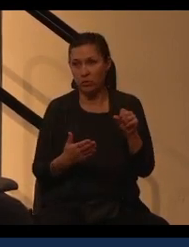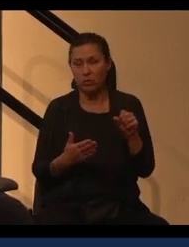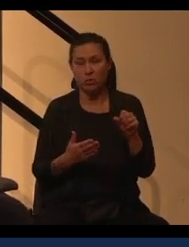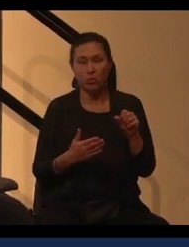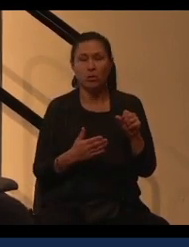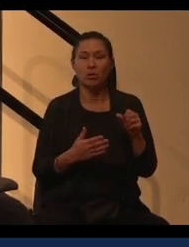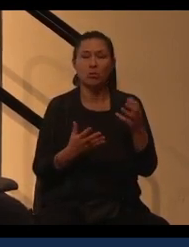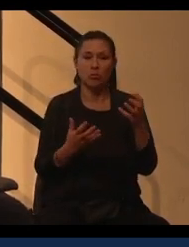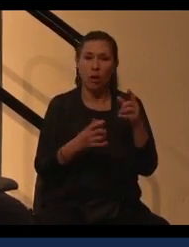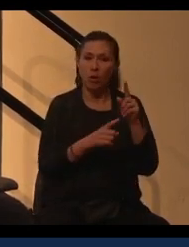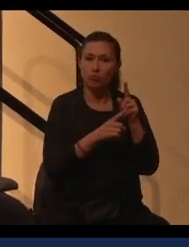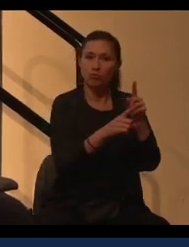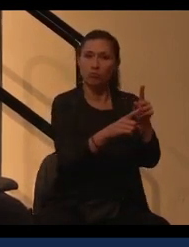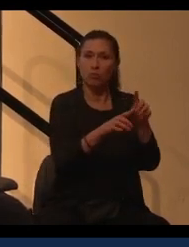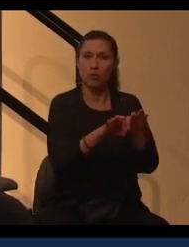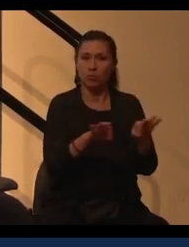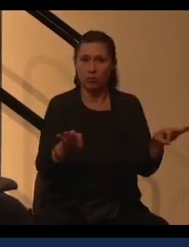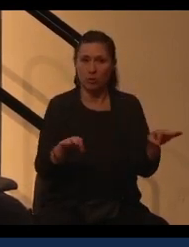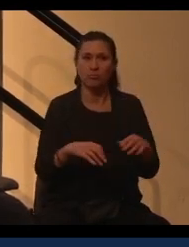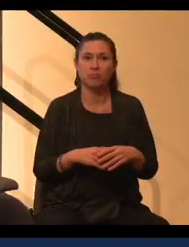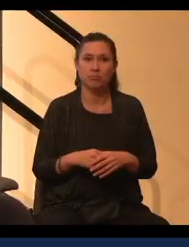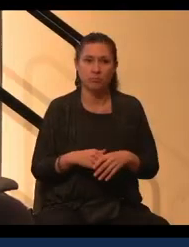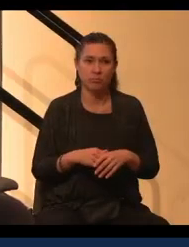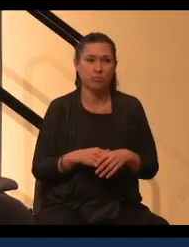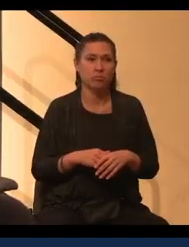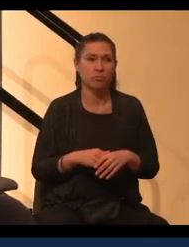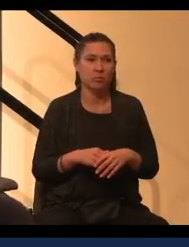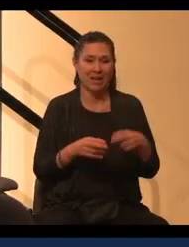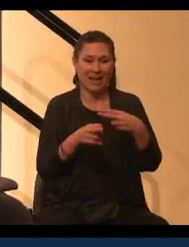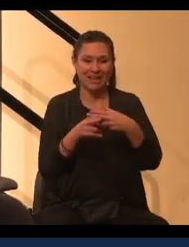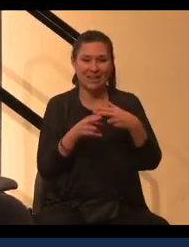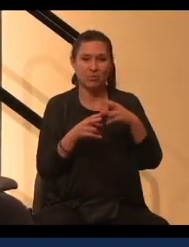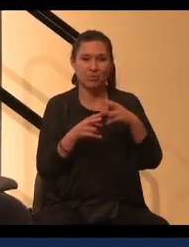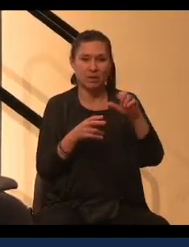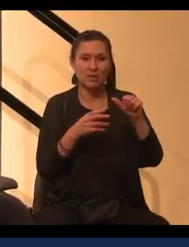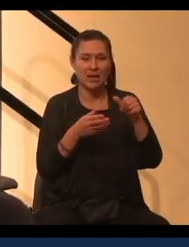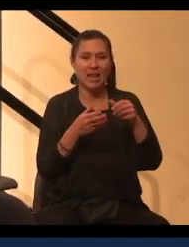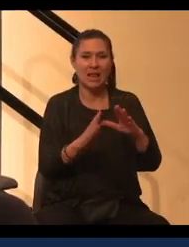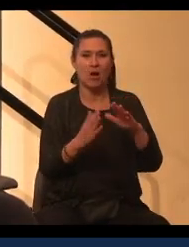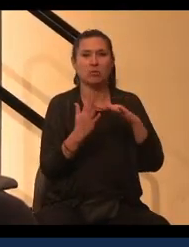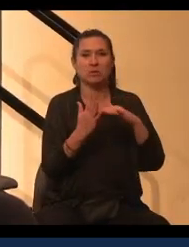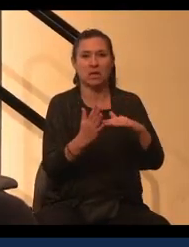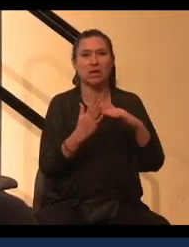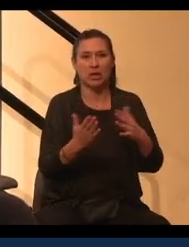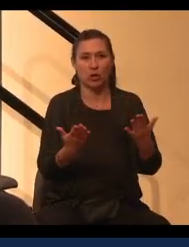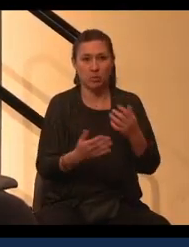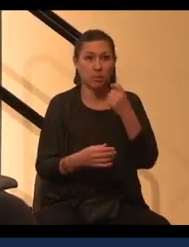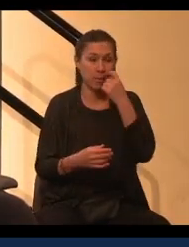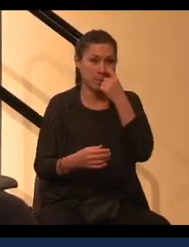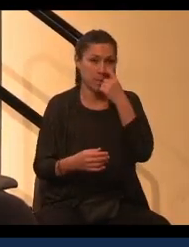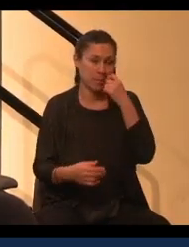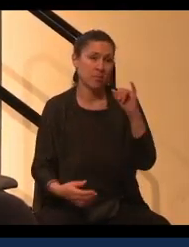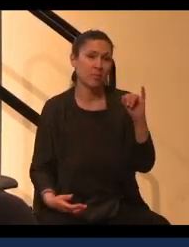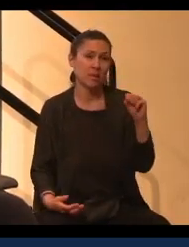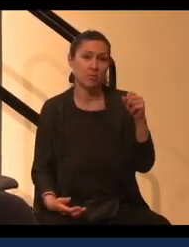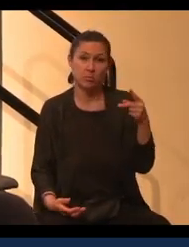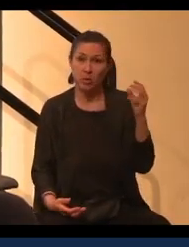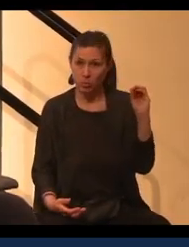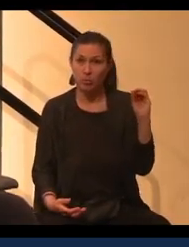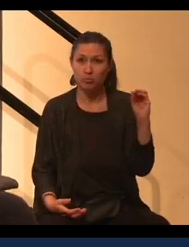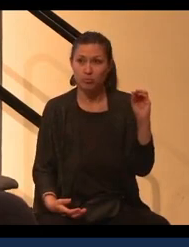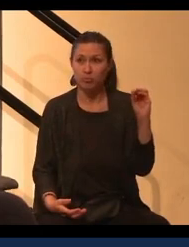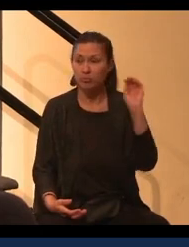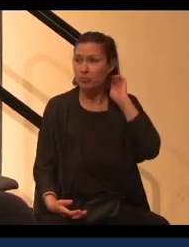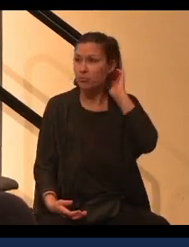pursuing a degree and are on a temporary visa that allows for academic study. So for ISPO, for the International Students and